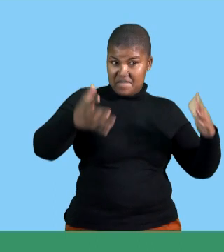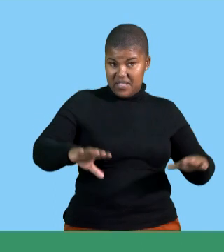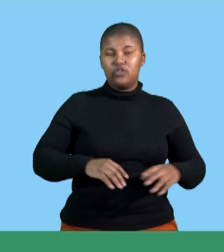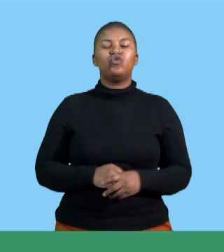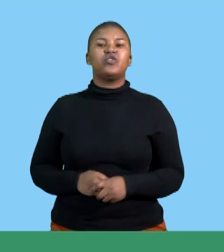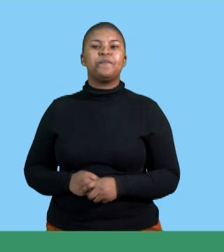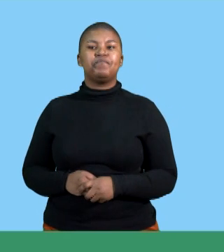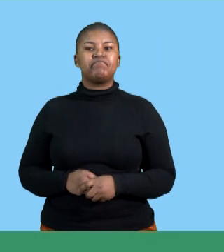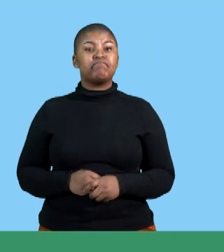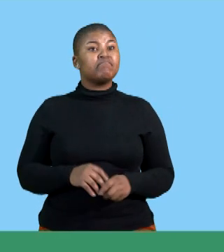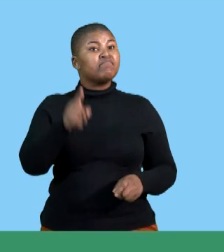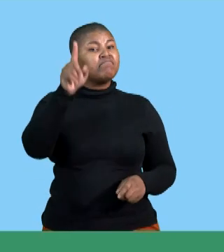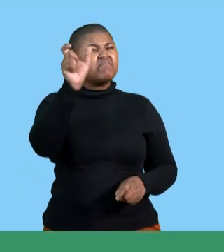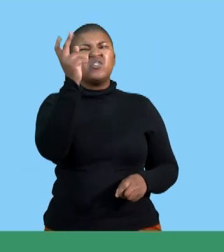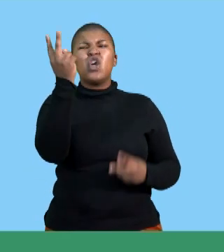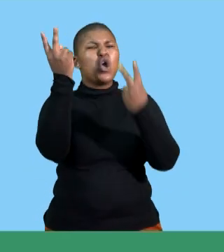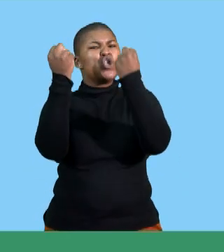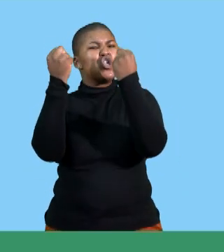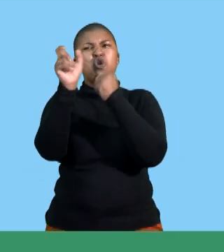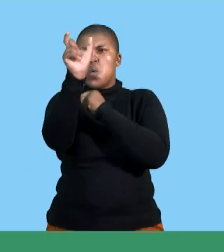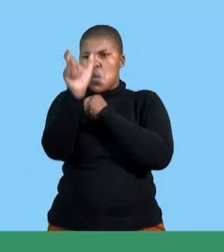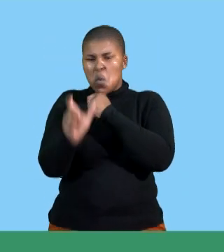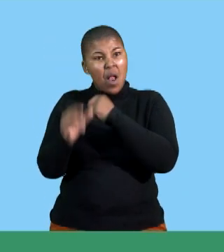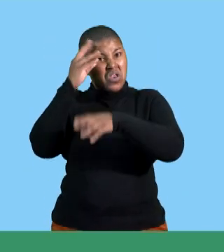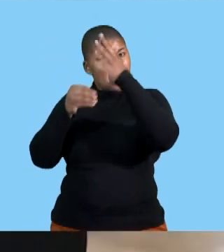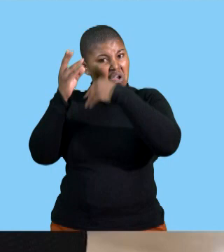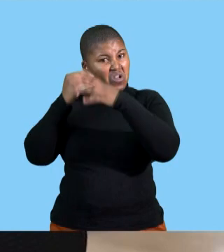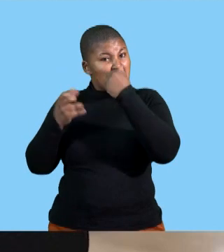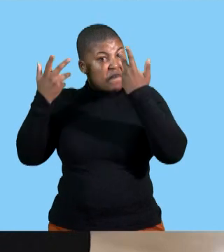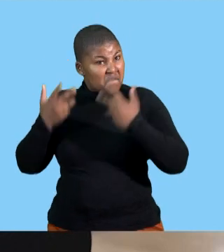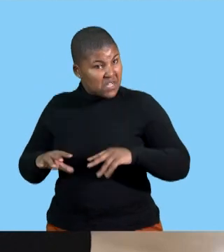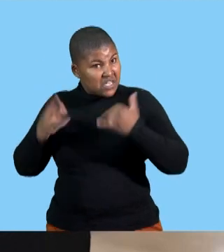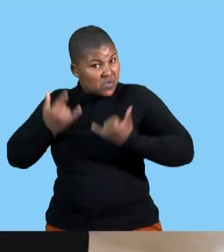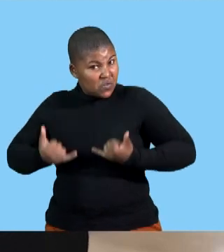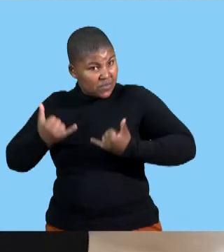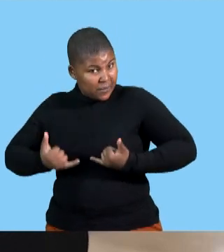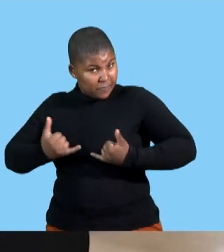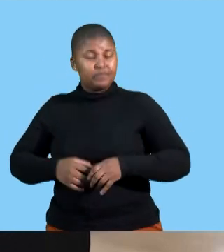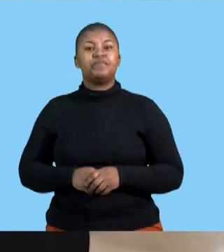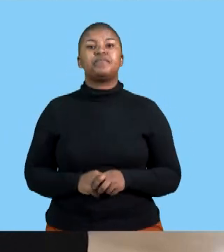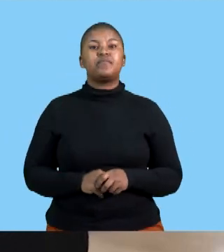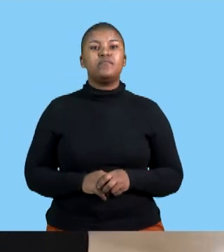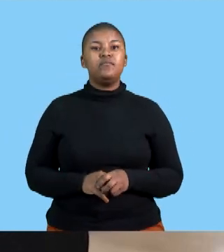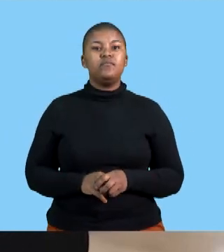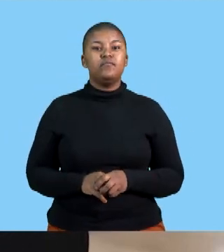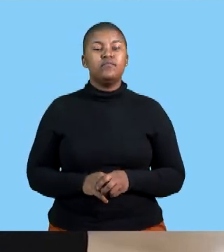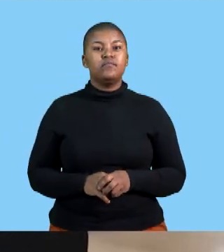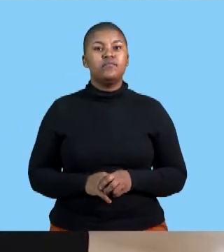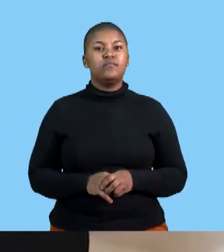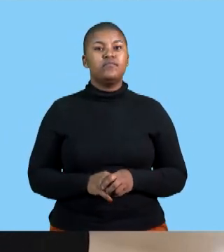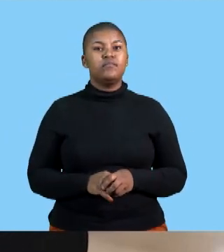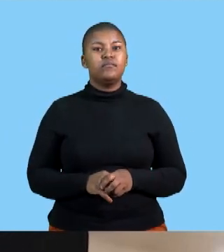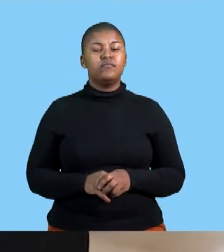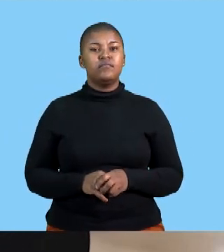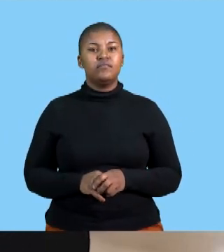team performance. Let us look at the new words and language recap. So these are the words that came up